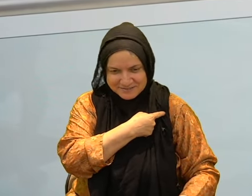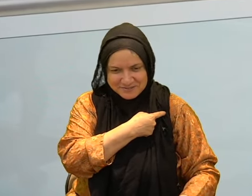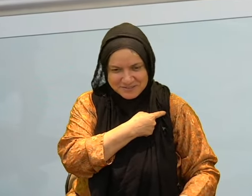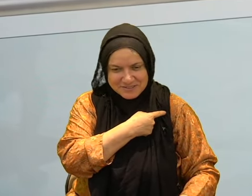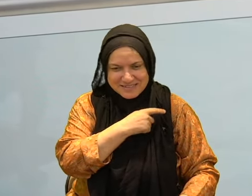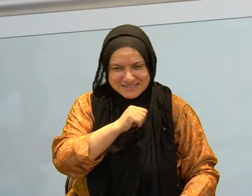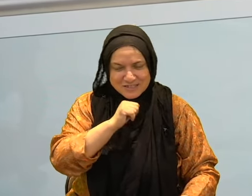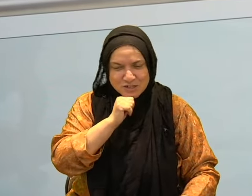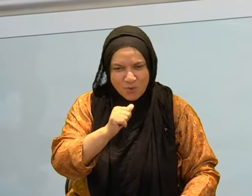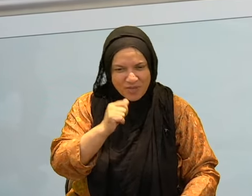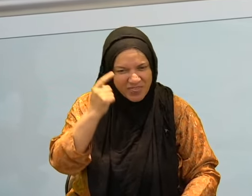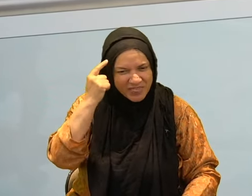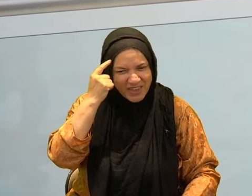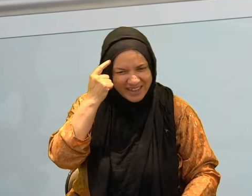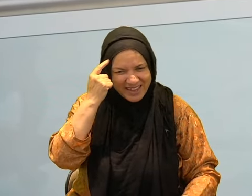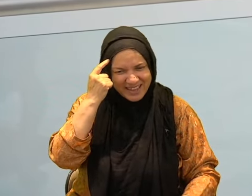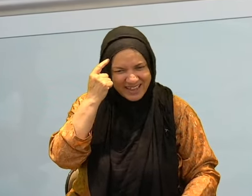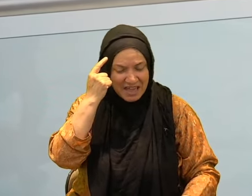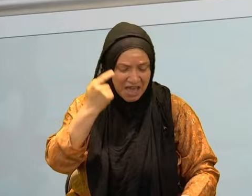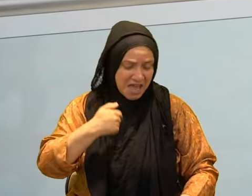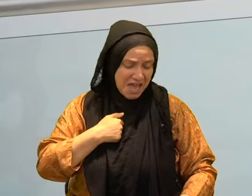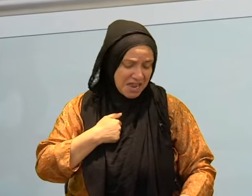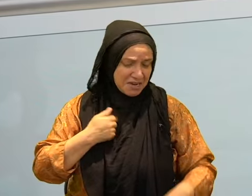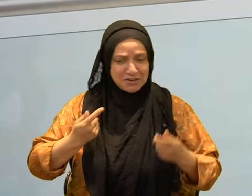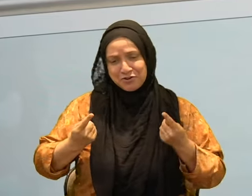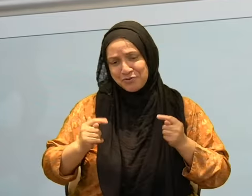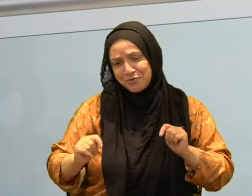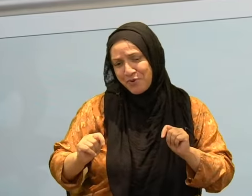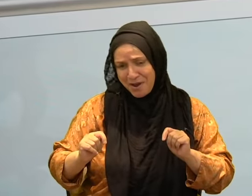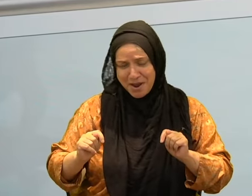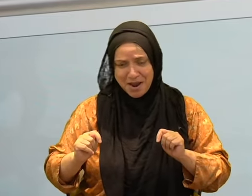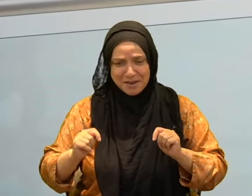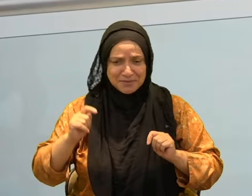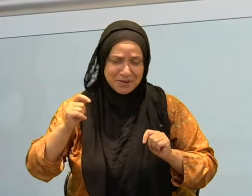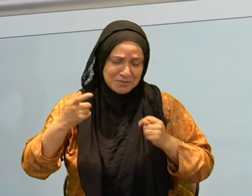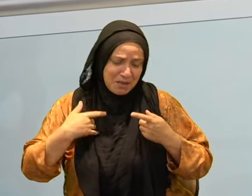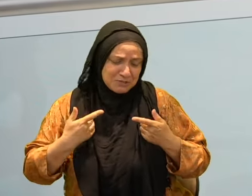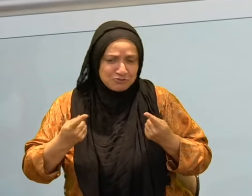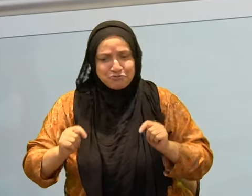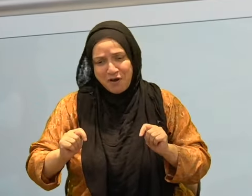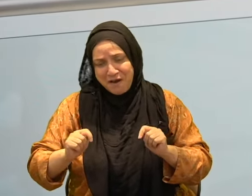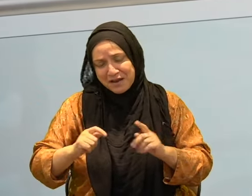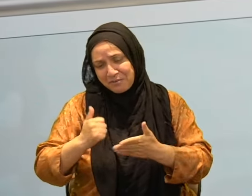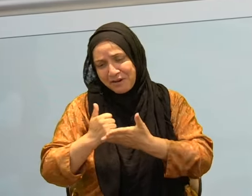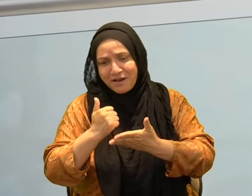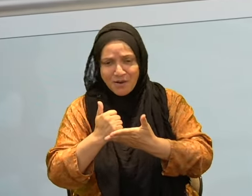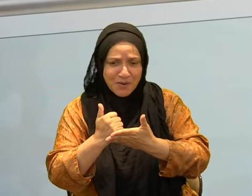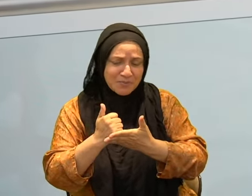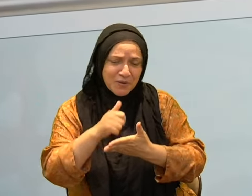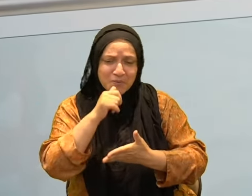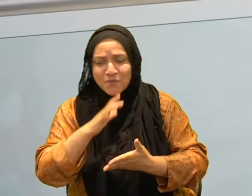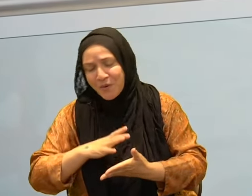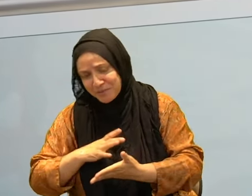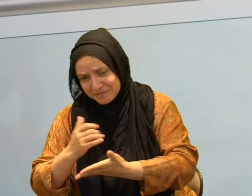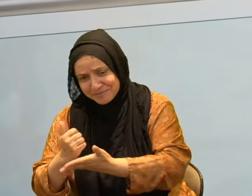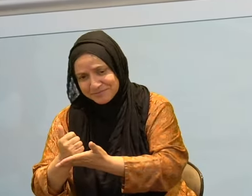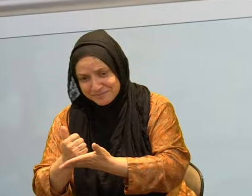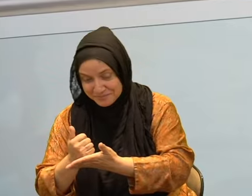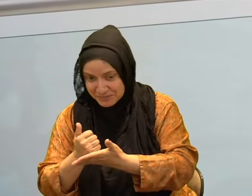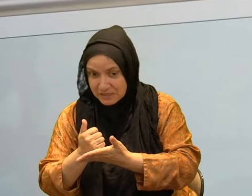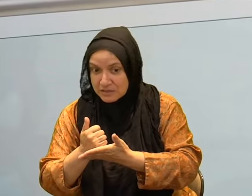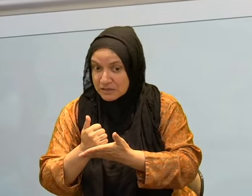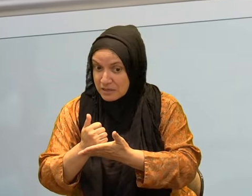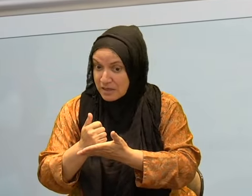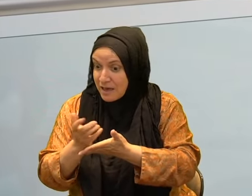a noble intention that got exploited. I'm only giving one example. Imam al-Ghazali rahimahullah says the first step of shaytan usually is what?